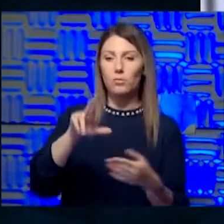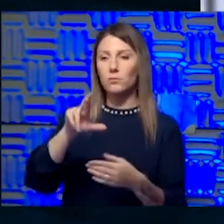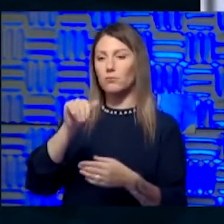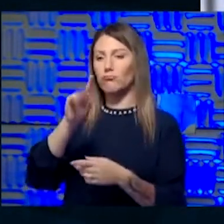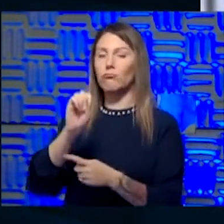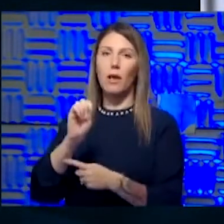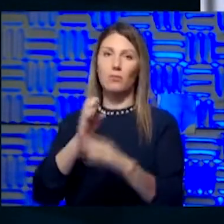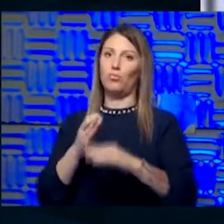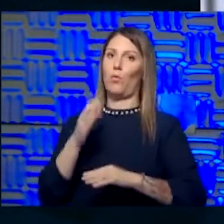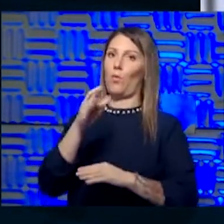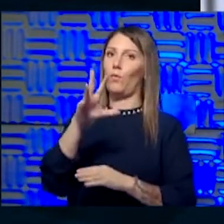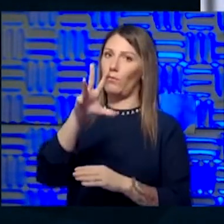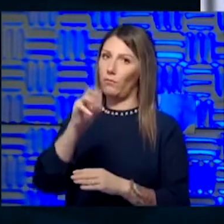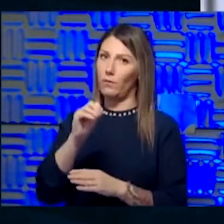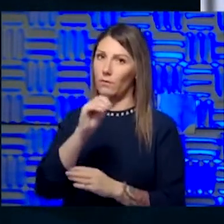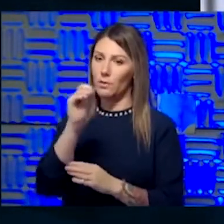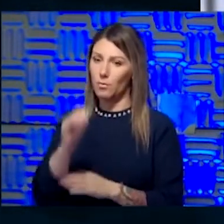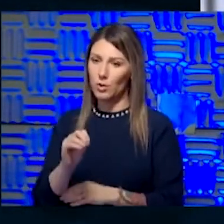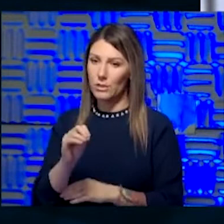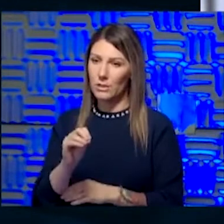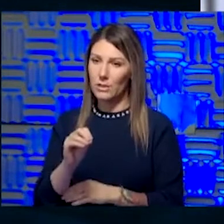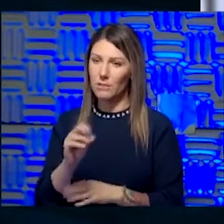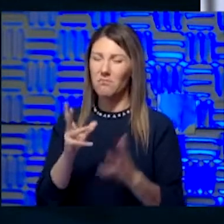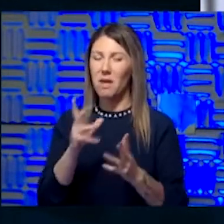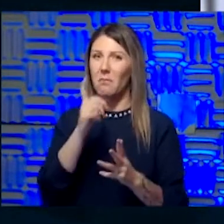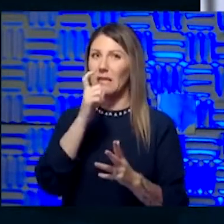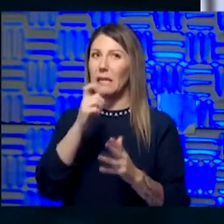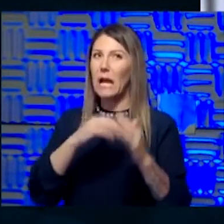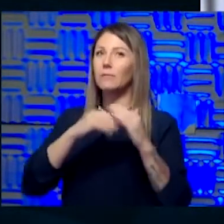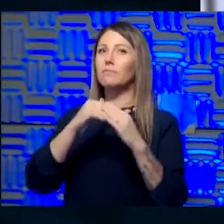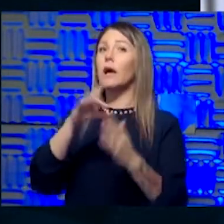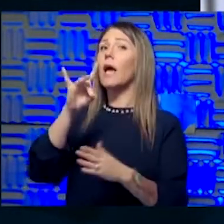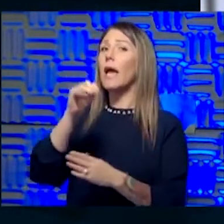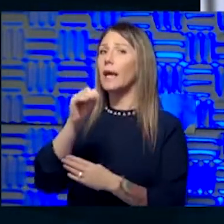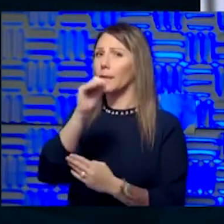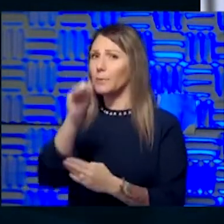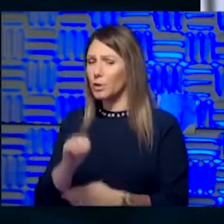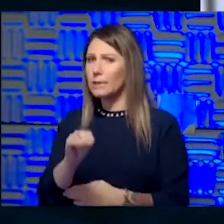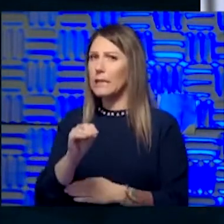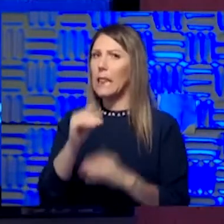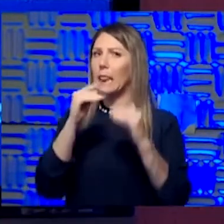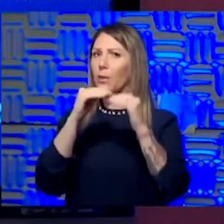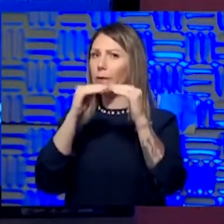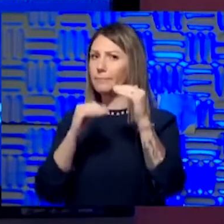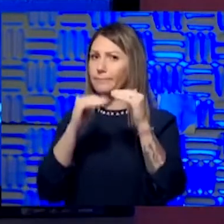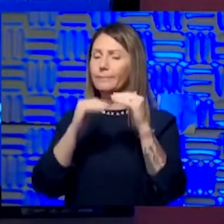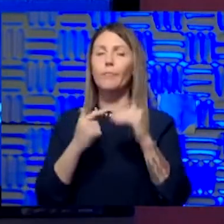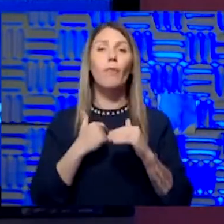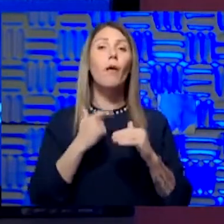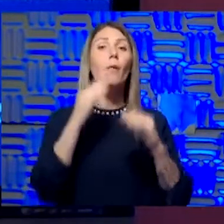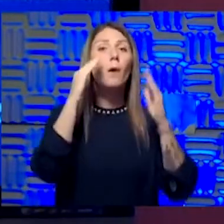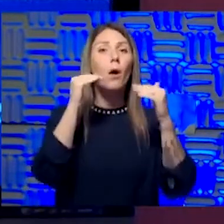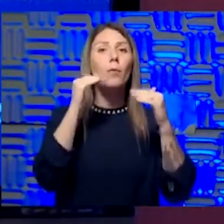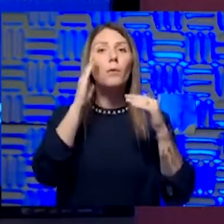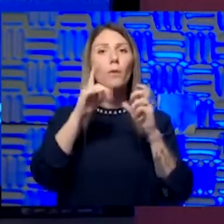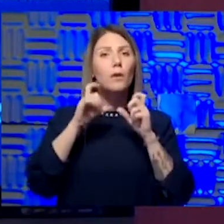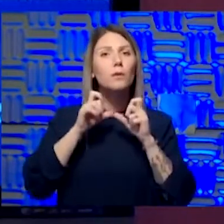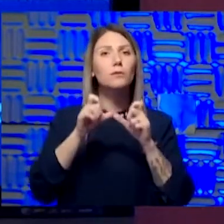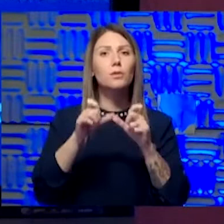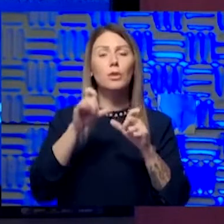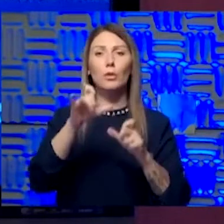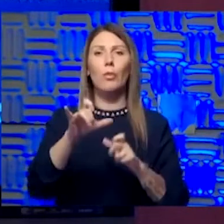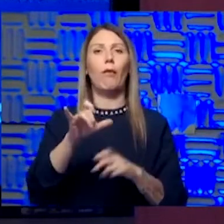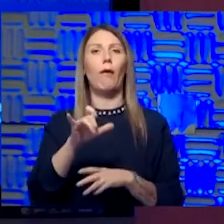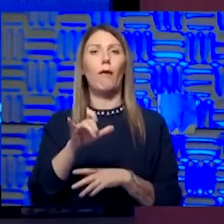over 50%, probably not quite 80%. Yeah, and I'm hoping that will continue. That trend